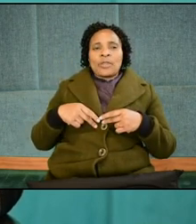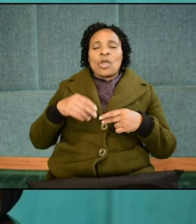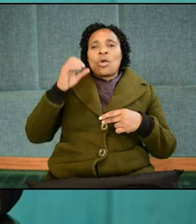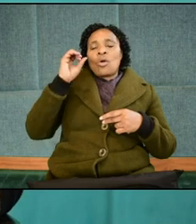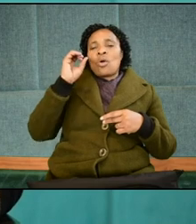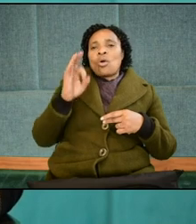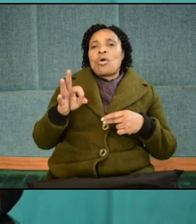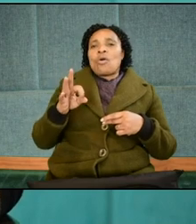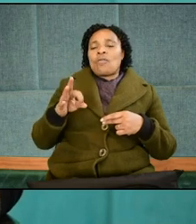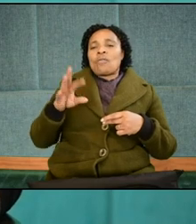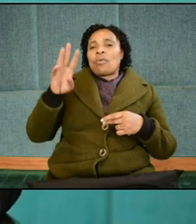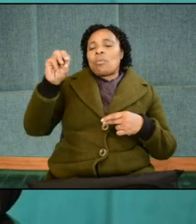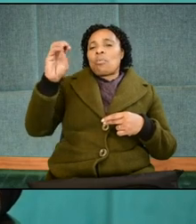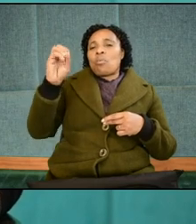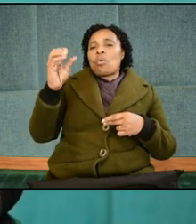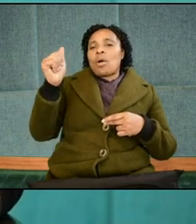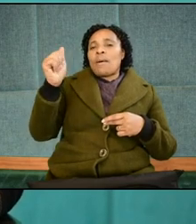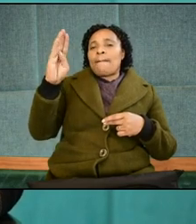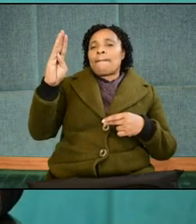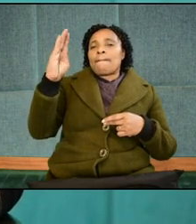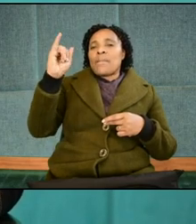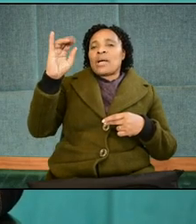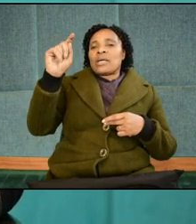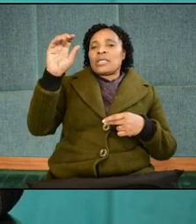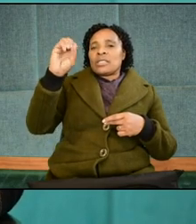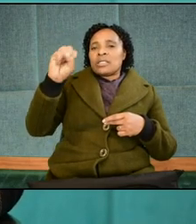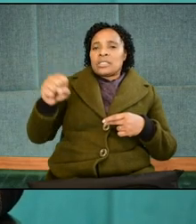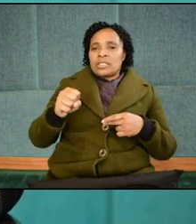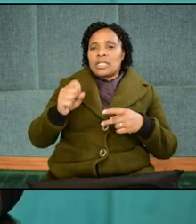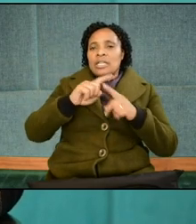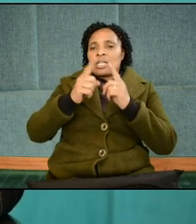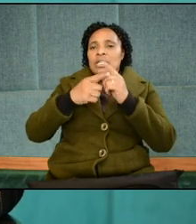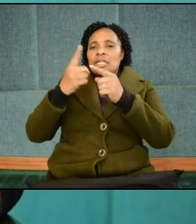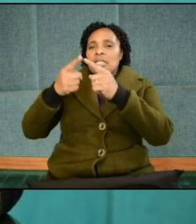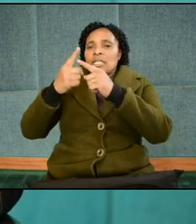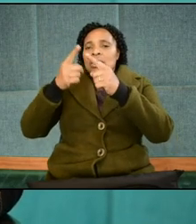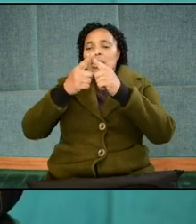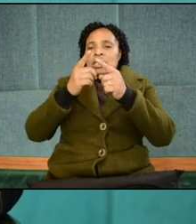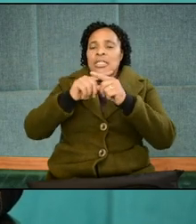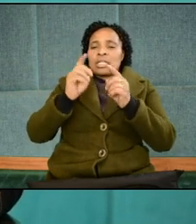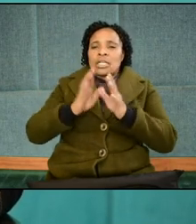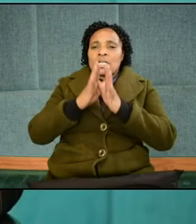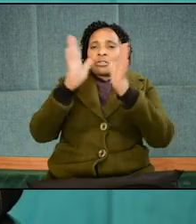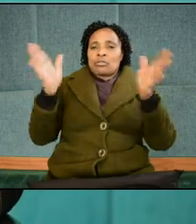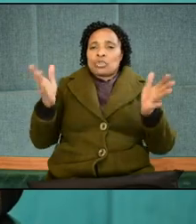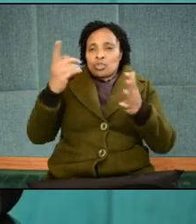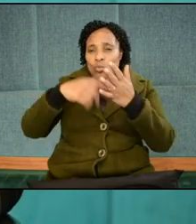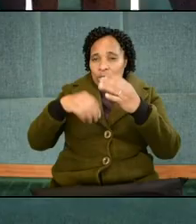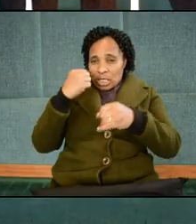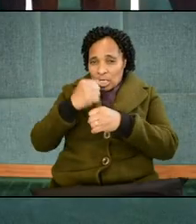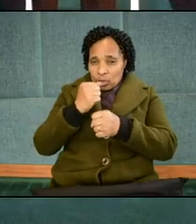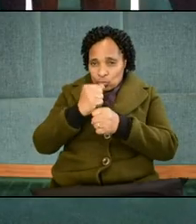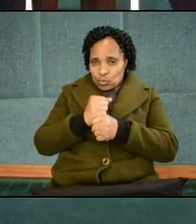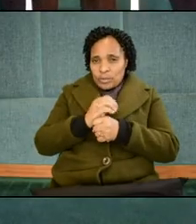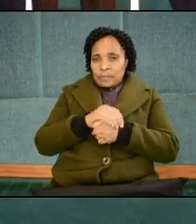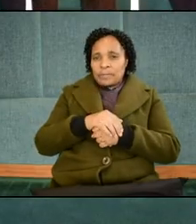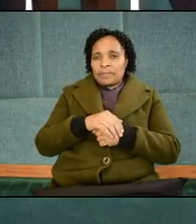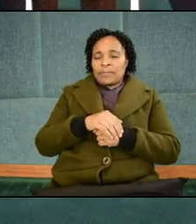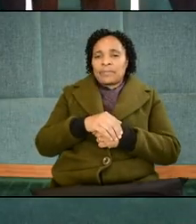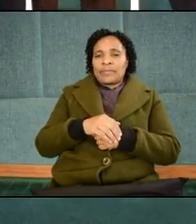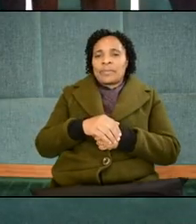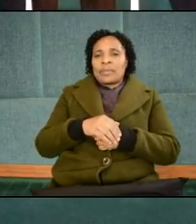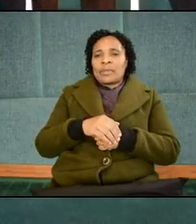of the Moabites and kill them and expose them in broad daylight.